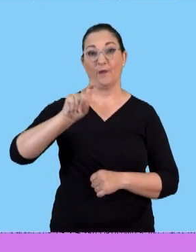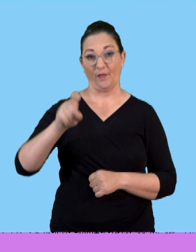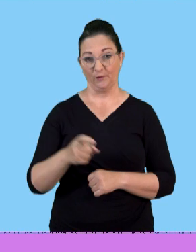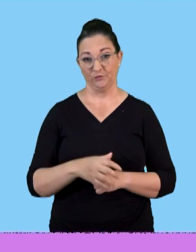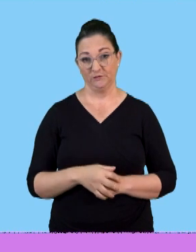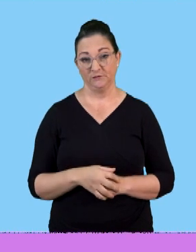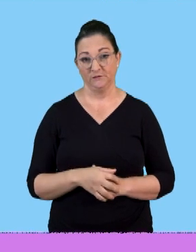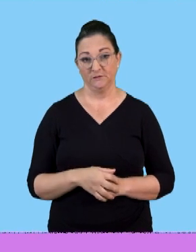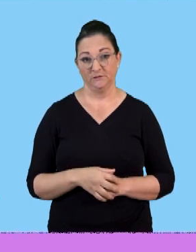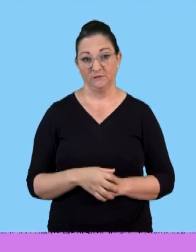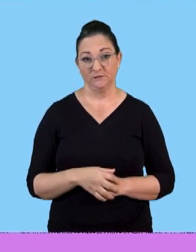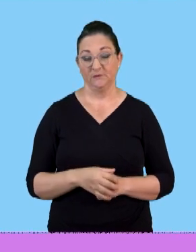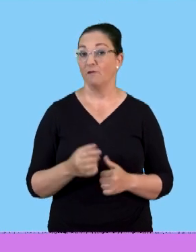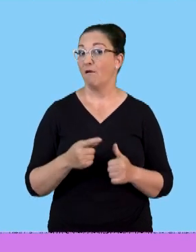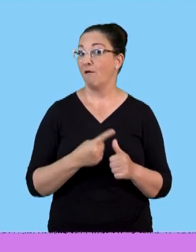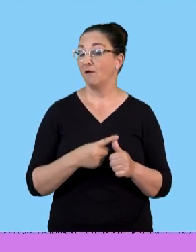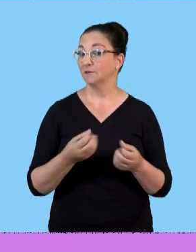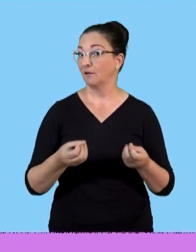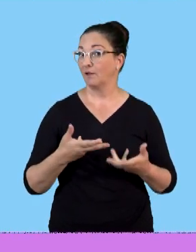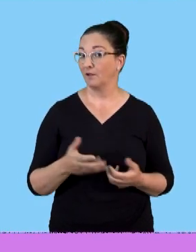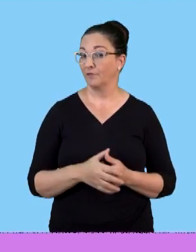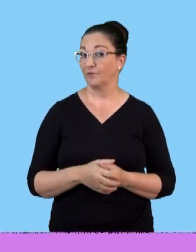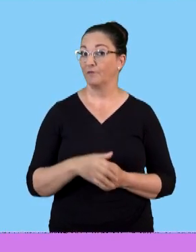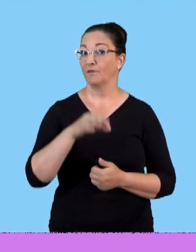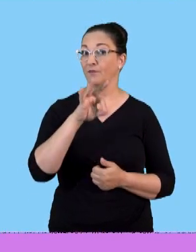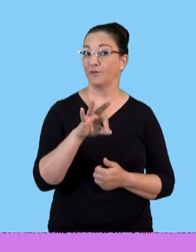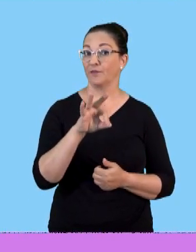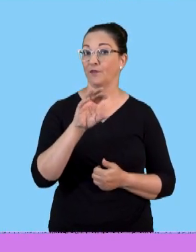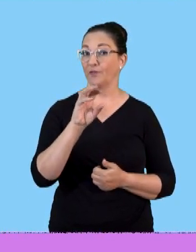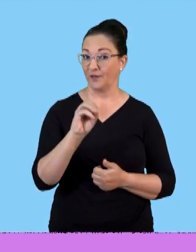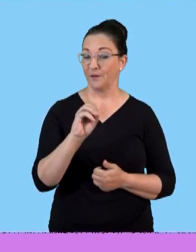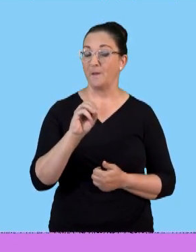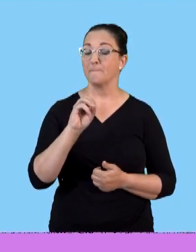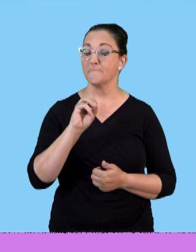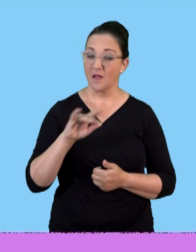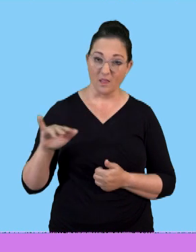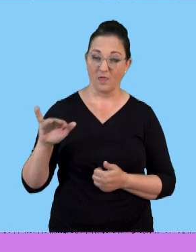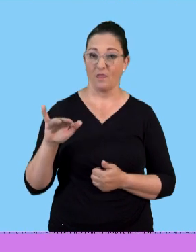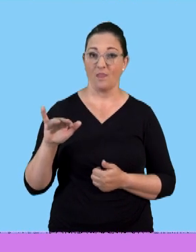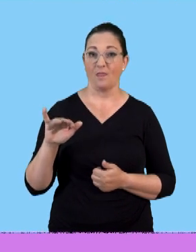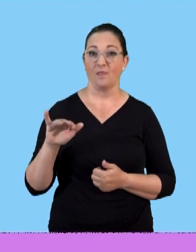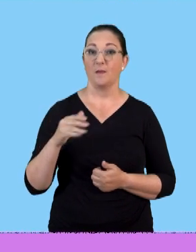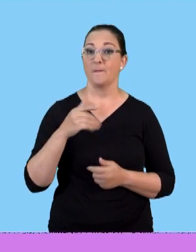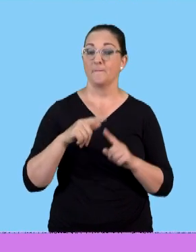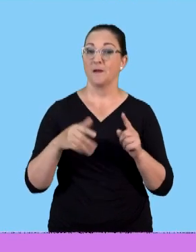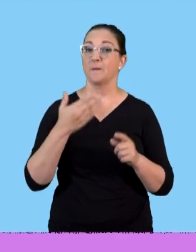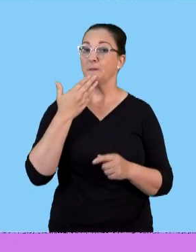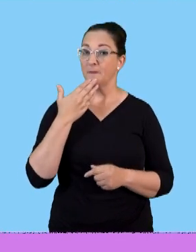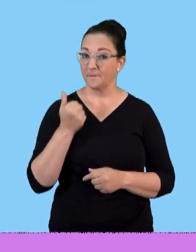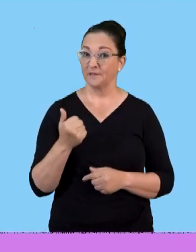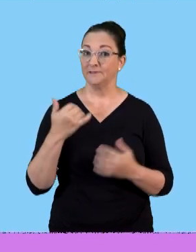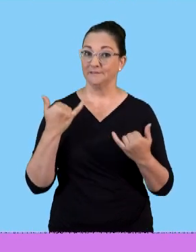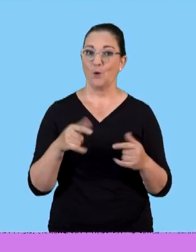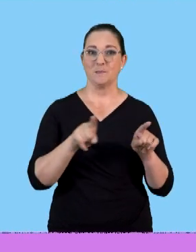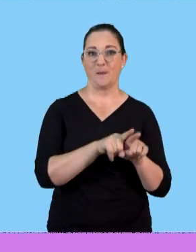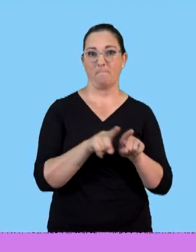100,000. So that will give us 30 million. And please note, now